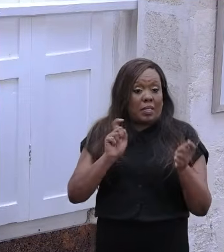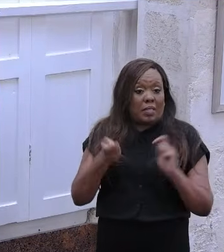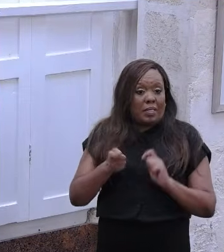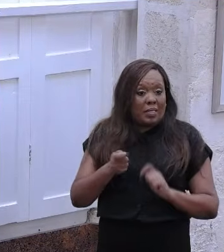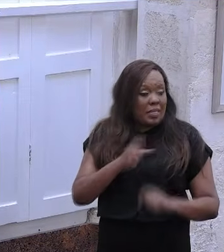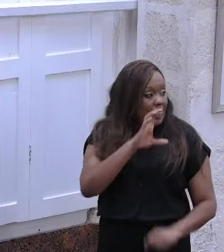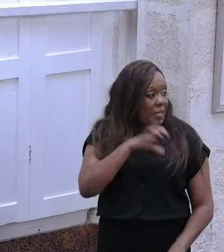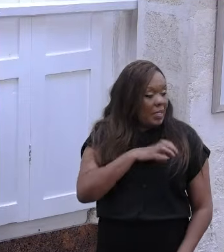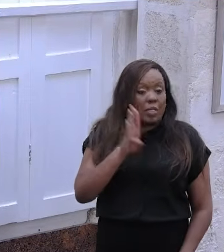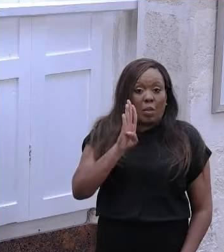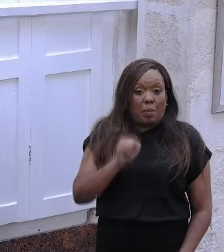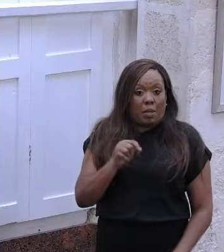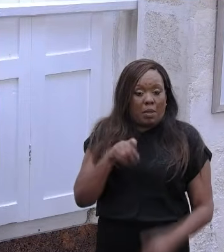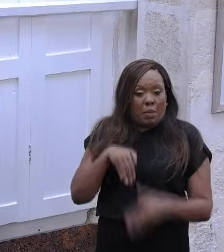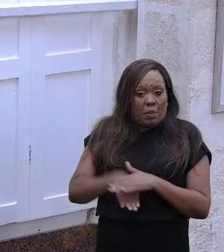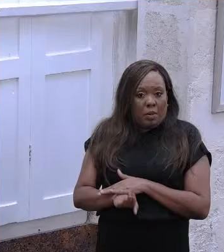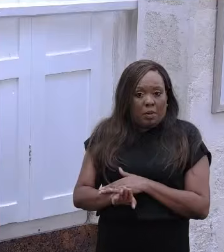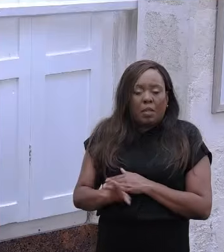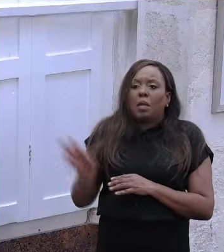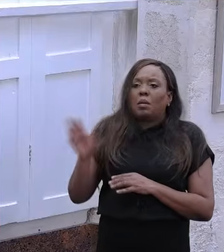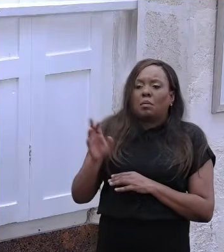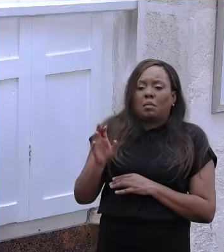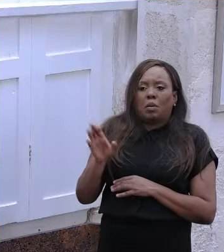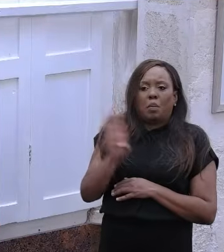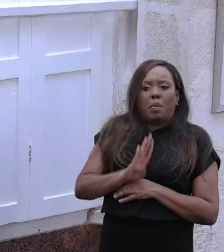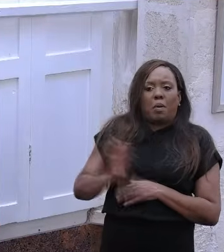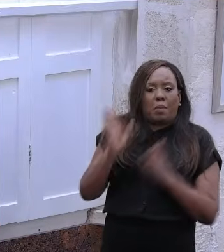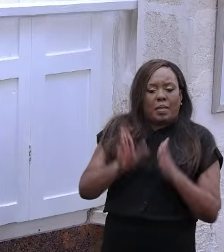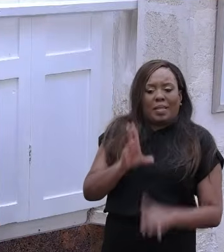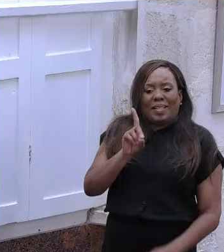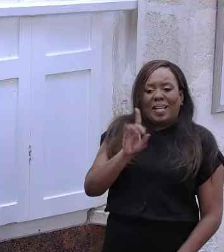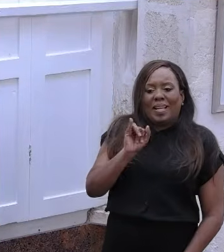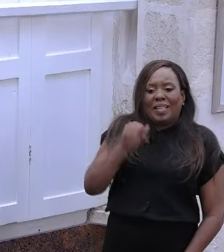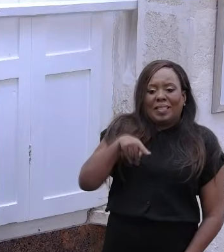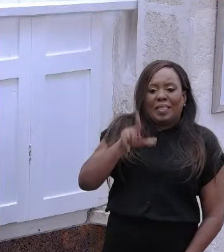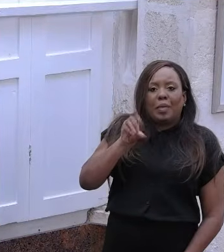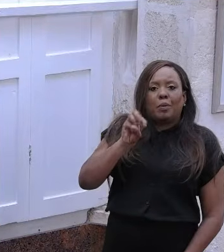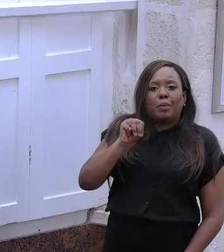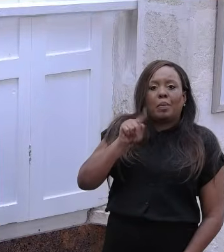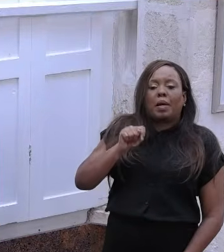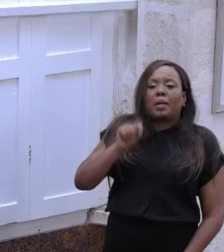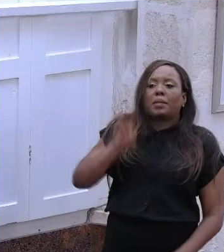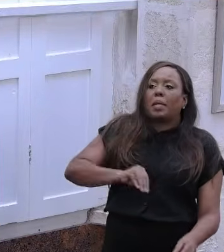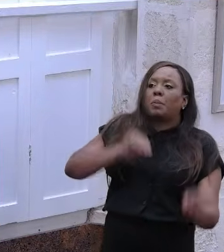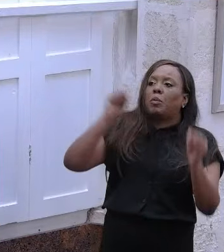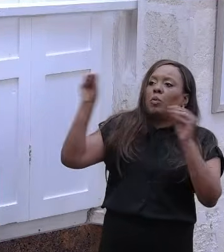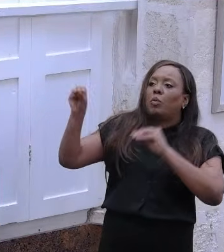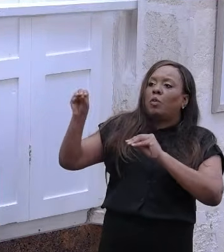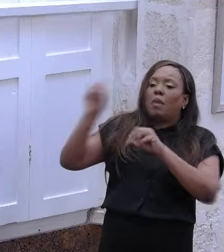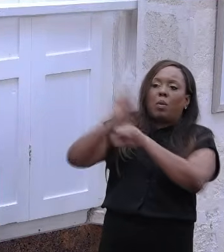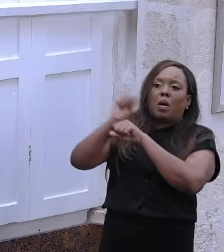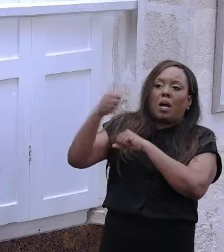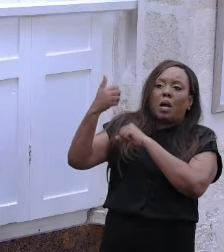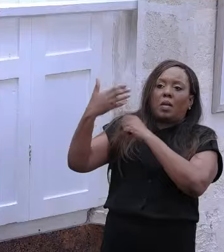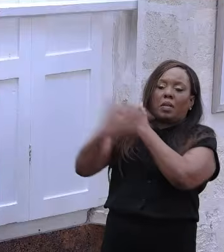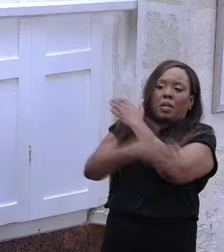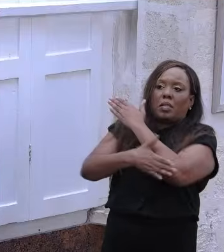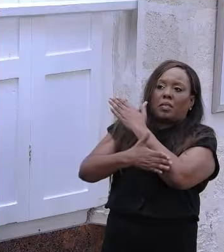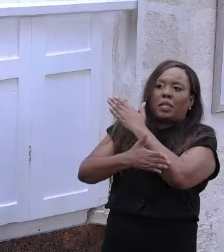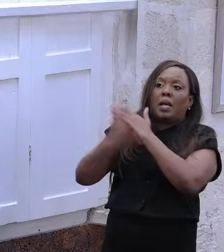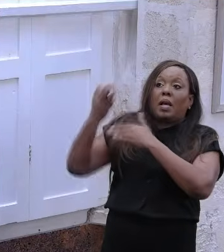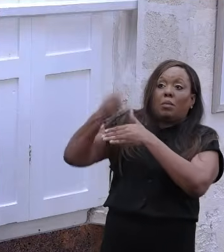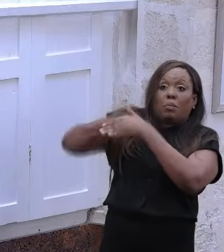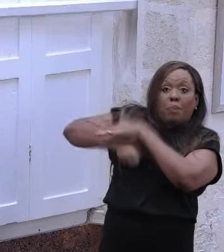for Children of Barbadian Diplomats. But I thank you as a minister responsible, Senior Minister responsible, for your